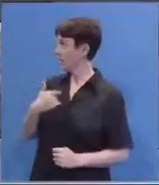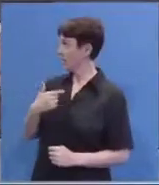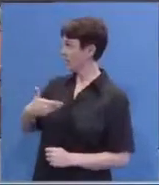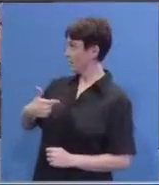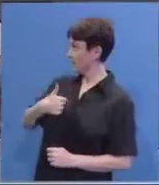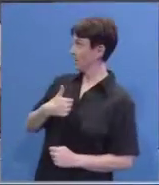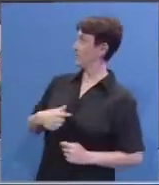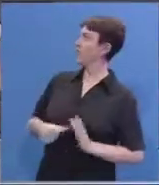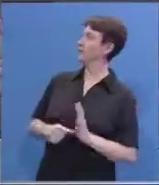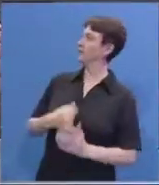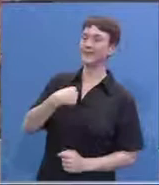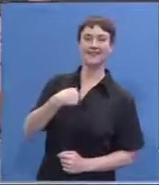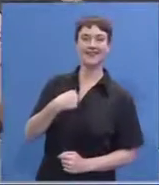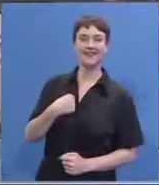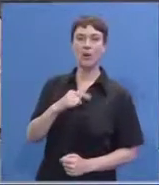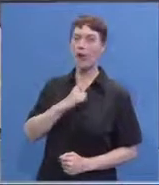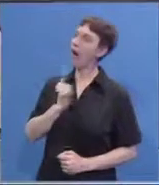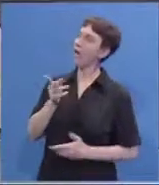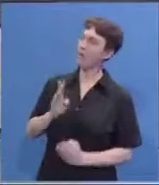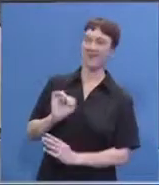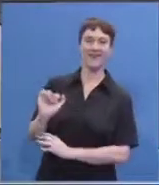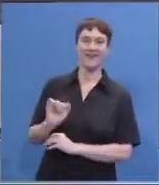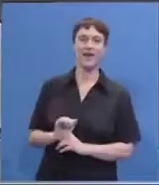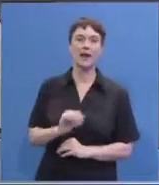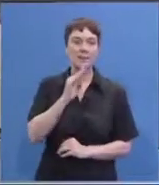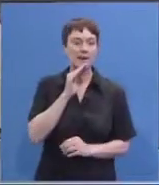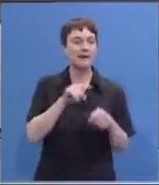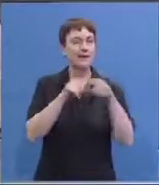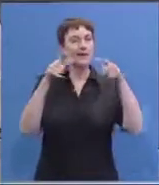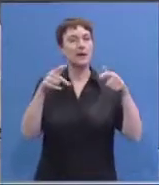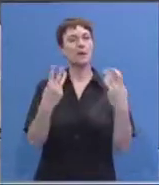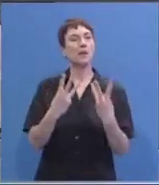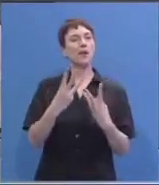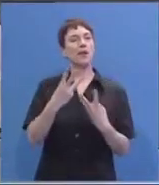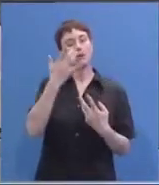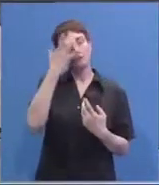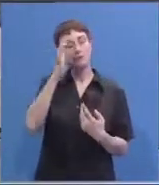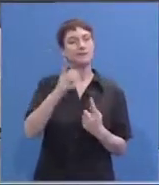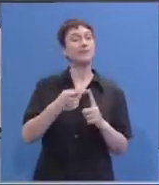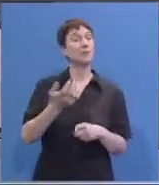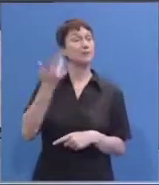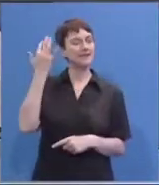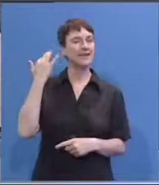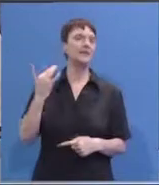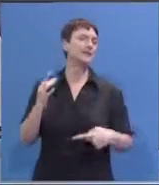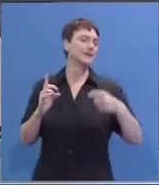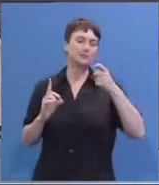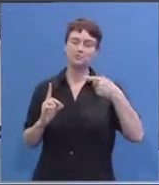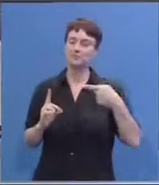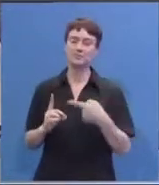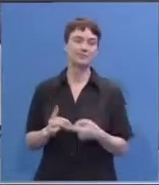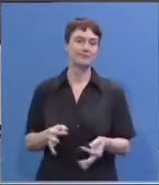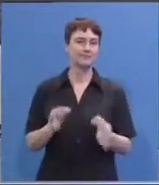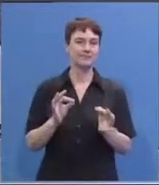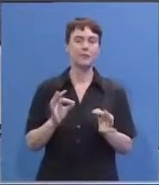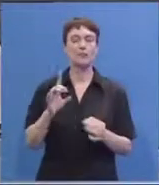was also in many ways something that was done by the great people of the past. Having said that, what actually happens, and for us to take that forward